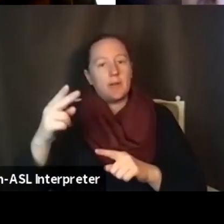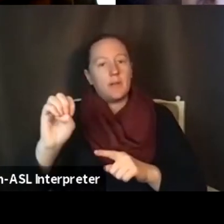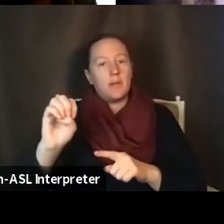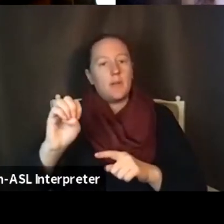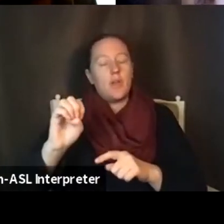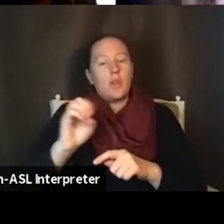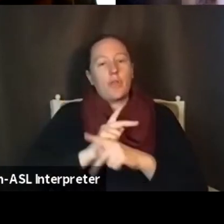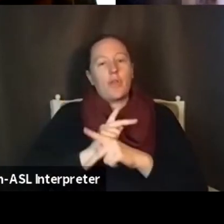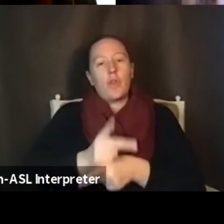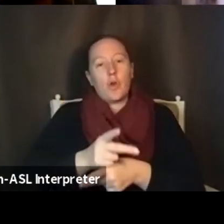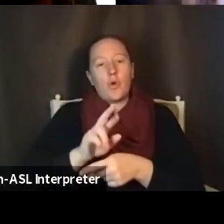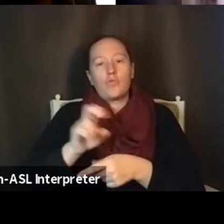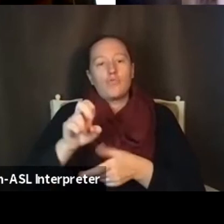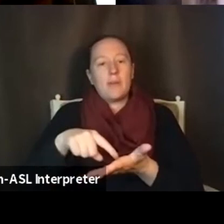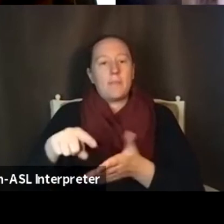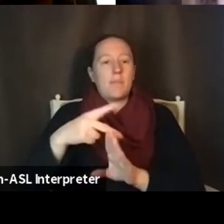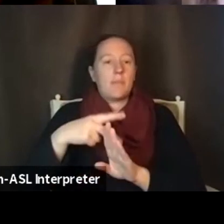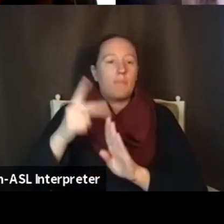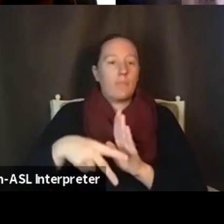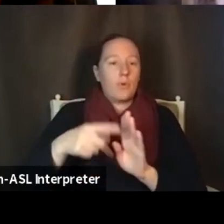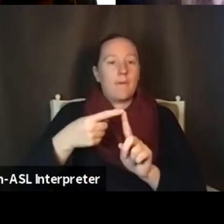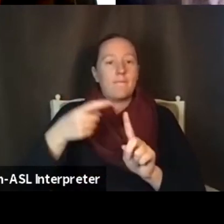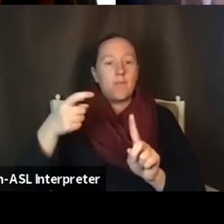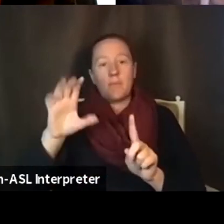repayment program at CDPHE is